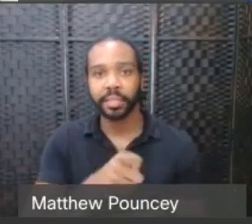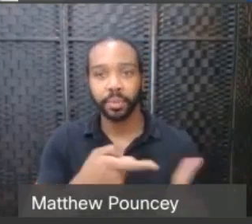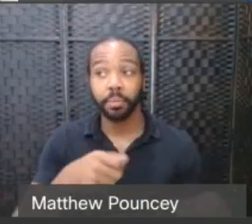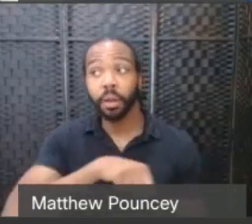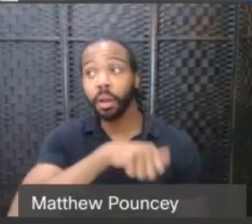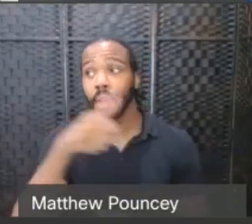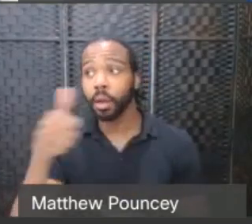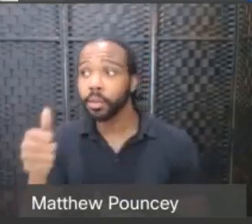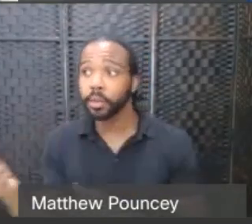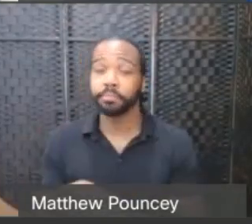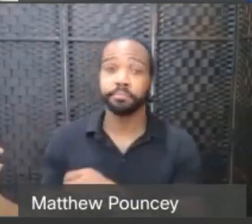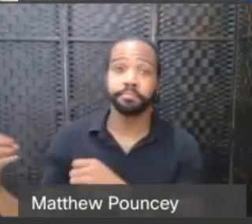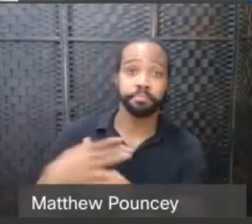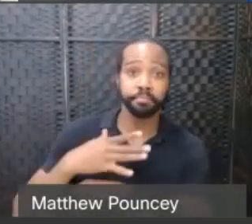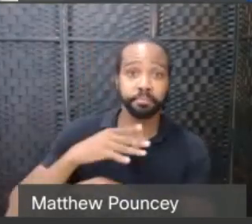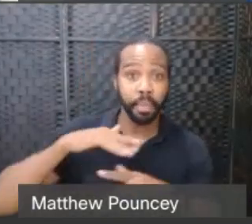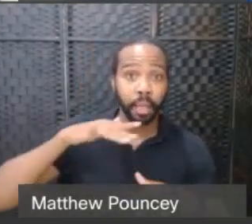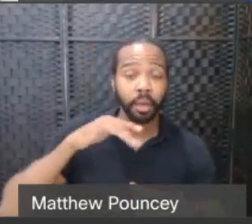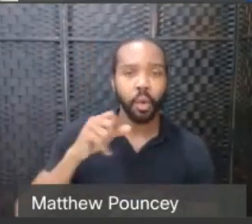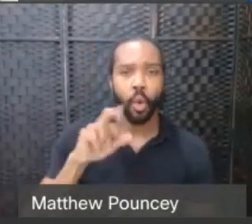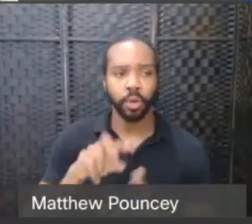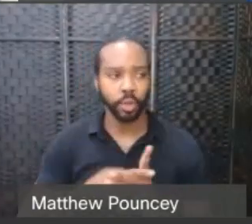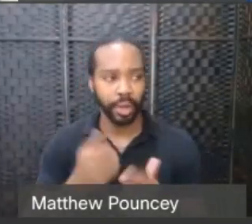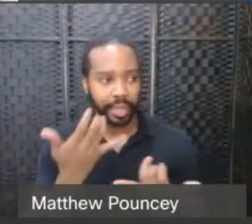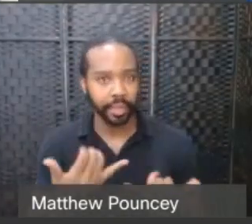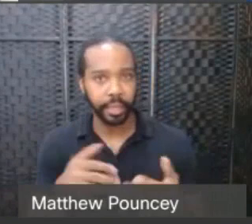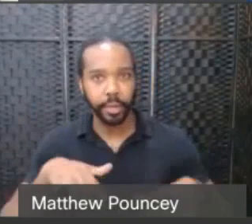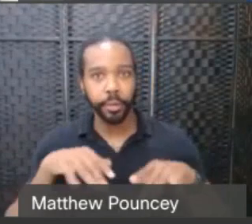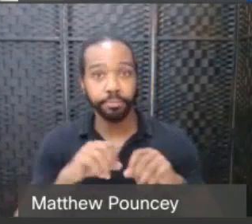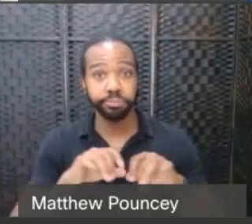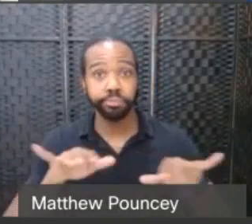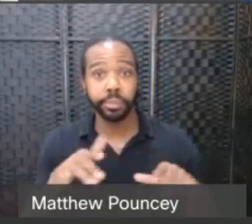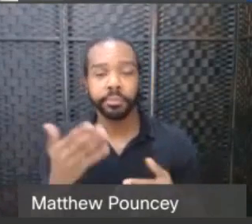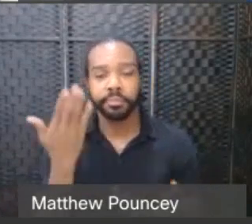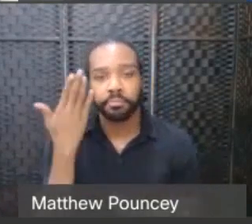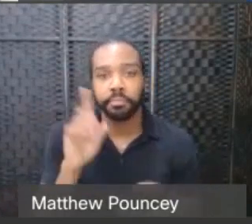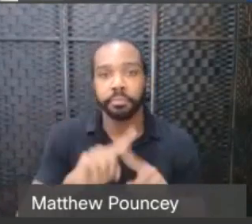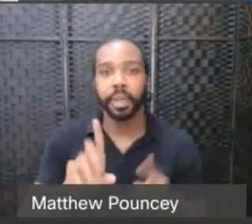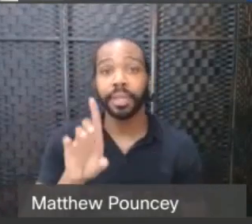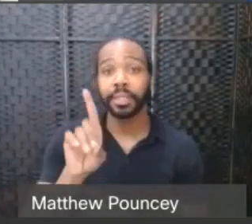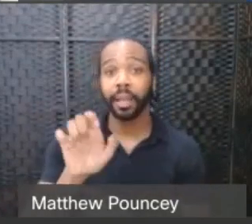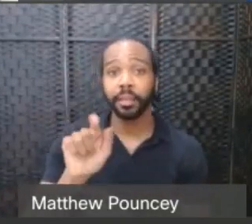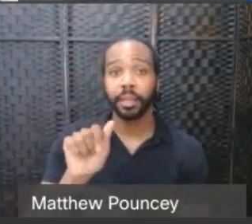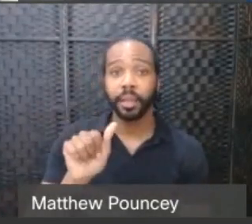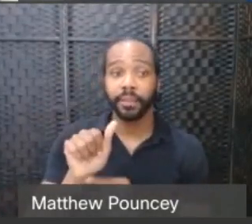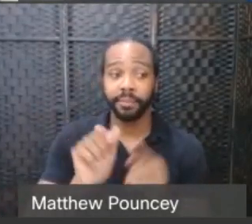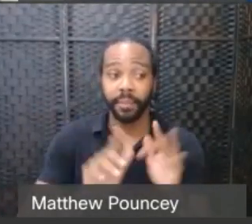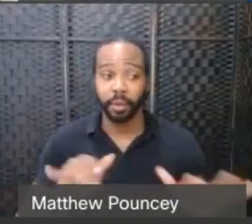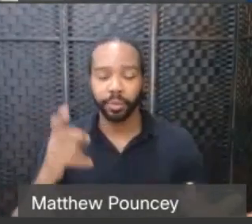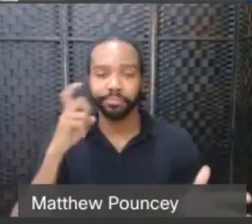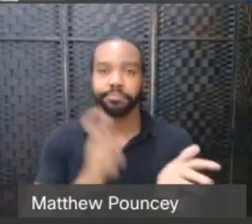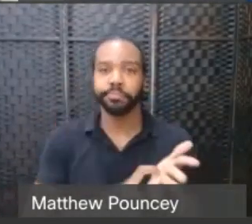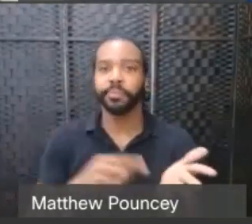were infected here, just because we don't have enough information yet. But the Delta variant has been detected in DC.